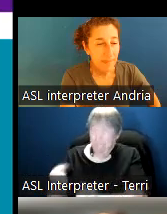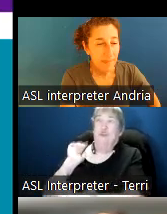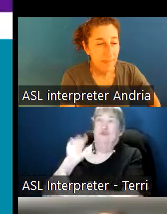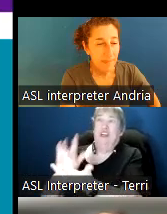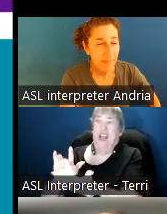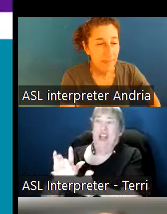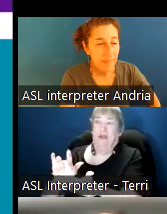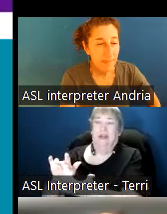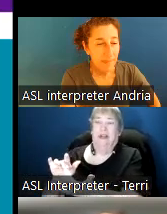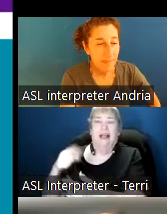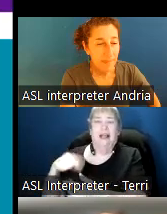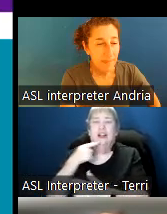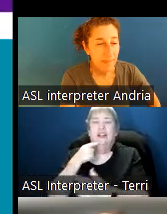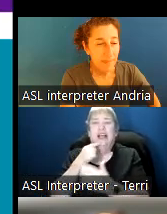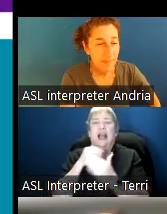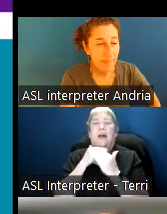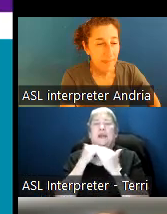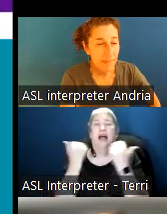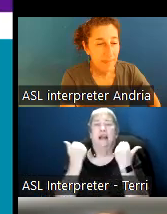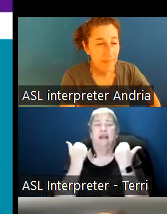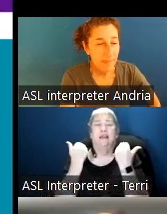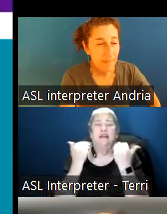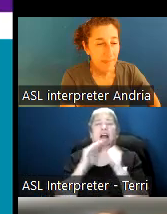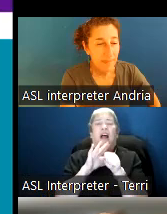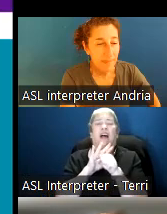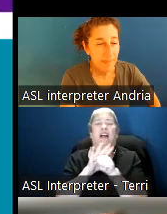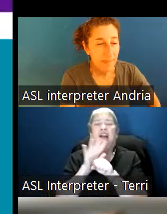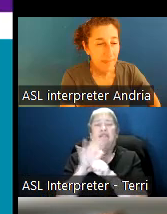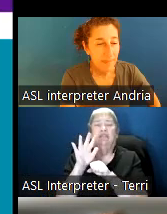I've had enough. I'm done. It's time for